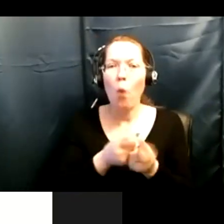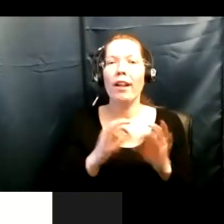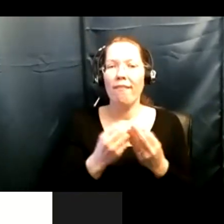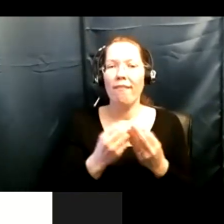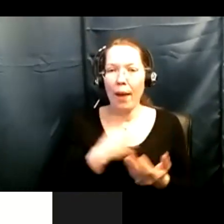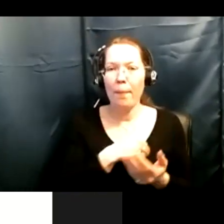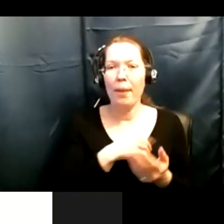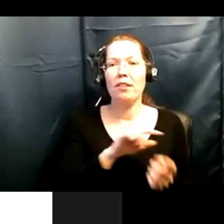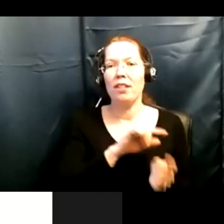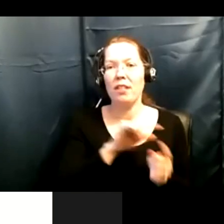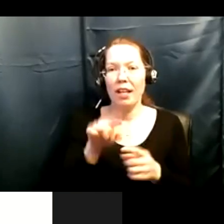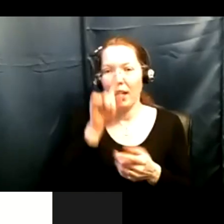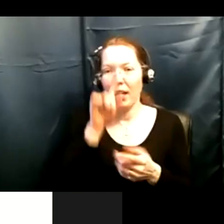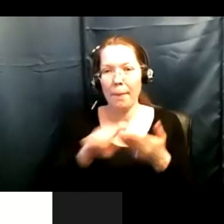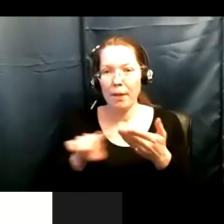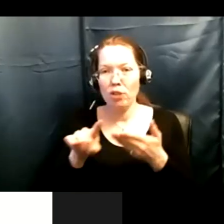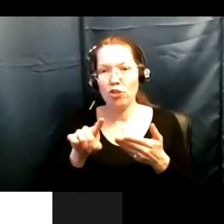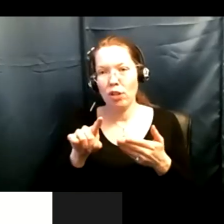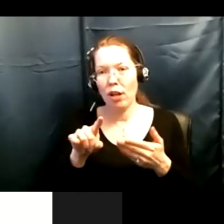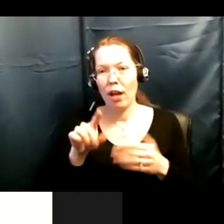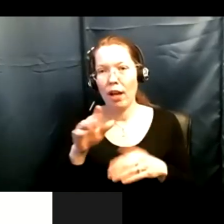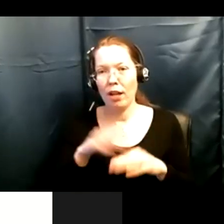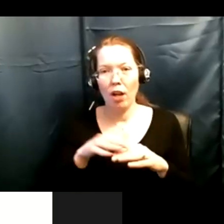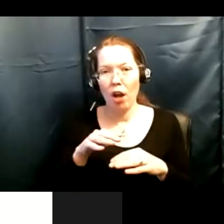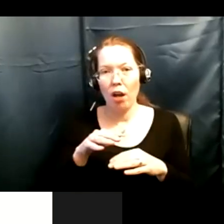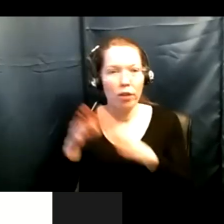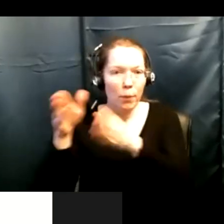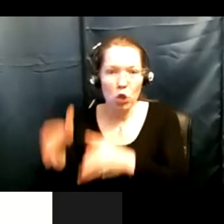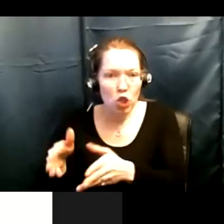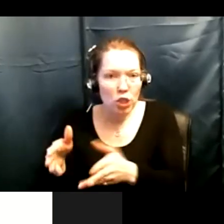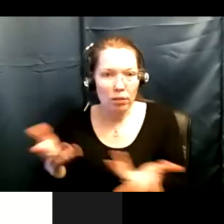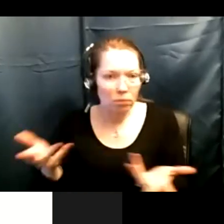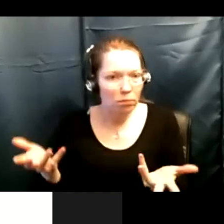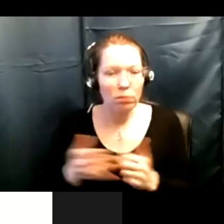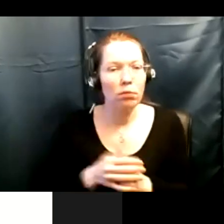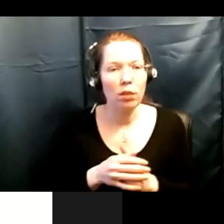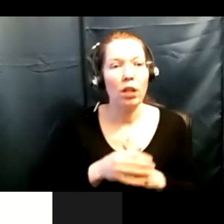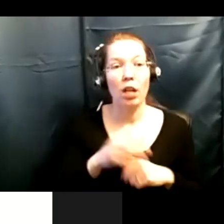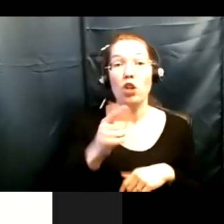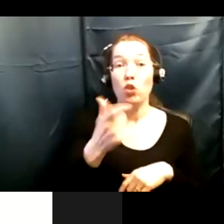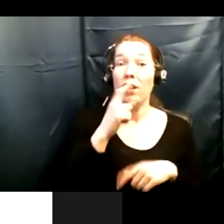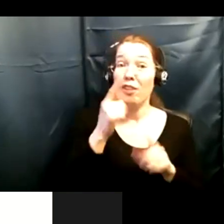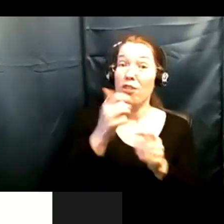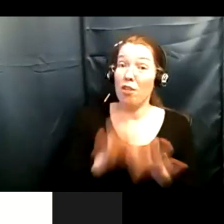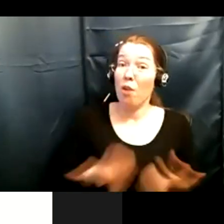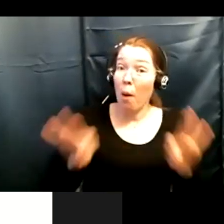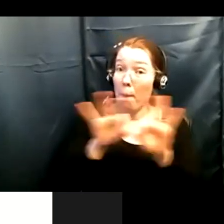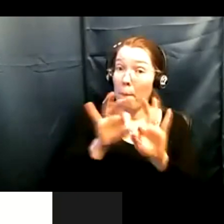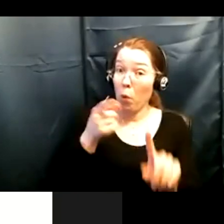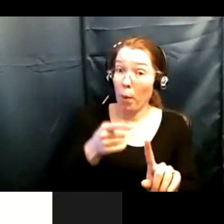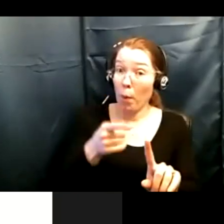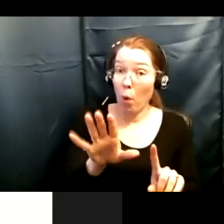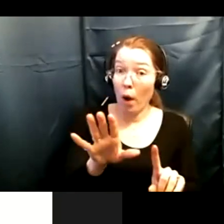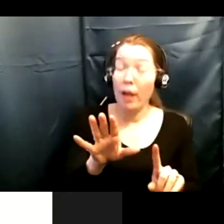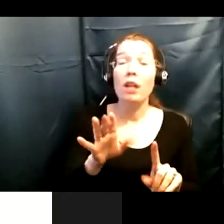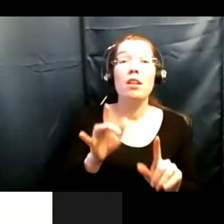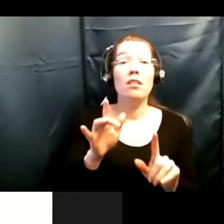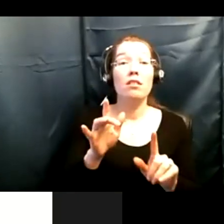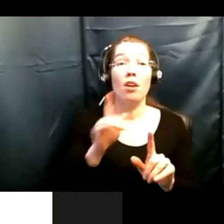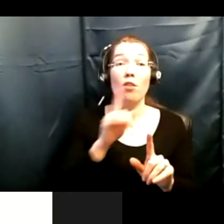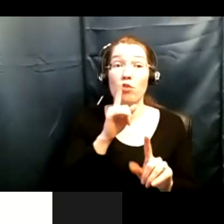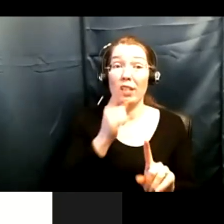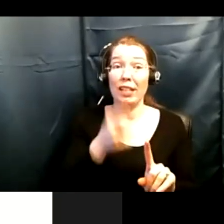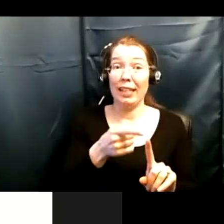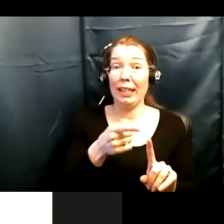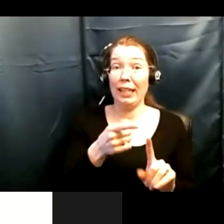come and check on so-and-so. Yeah, that's a really important point. The biggest thing there really is your